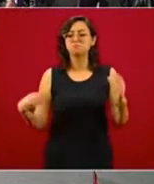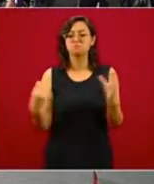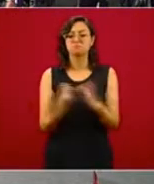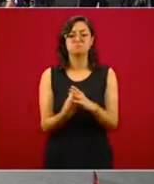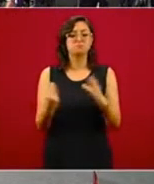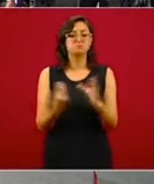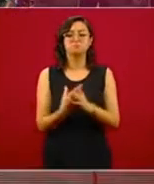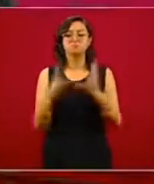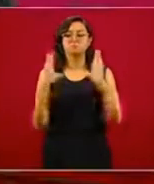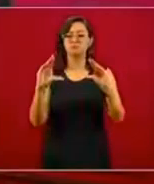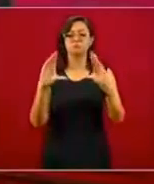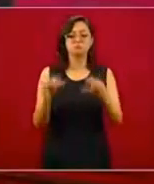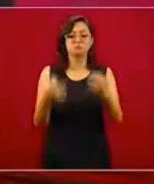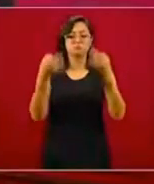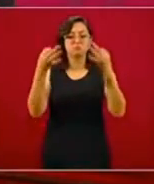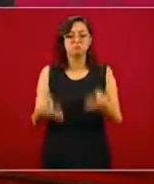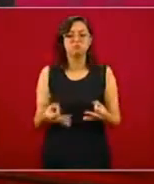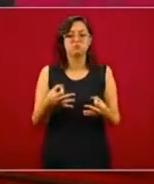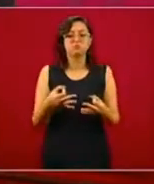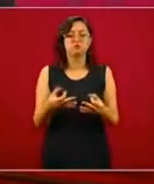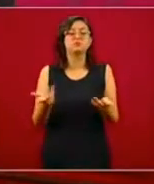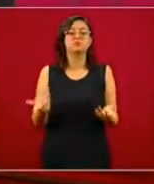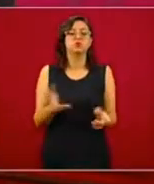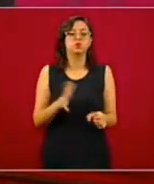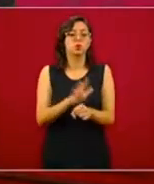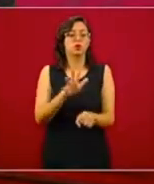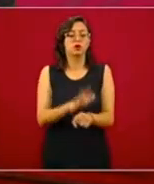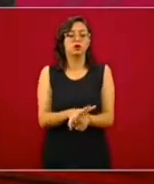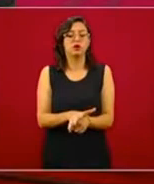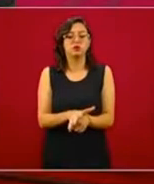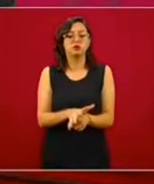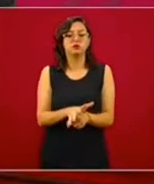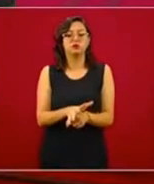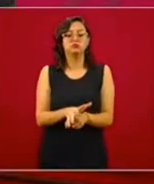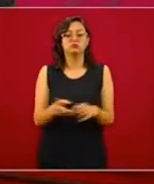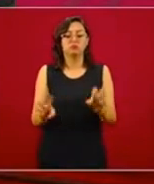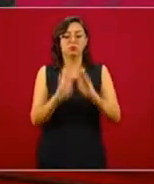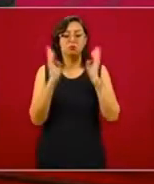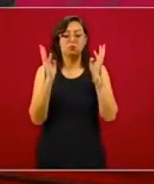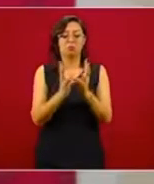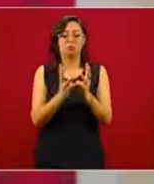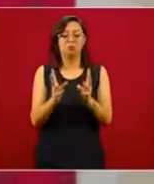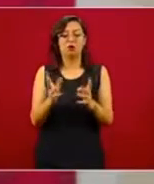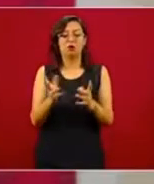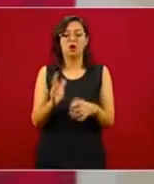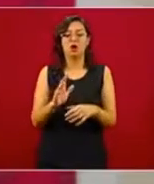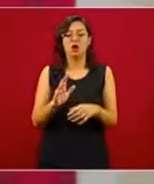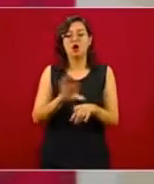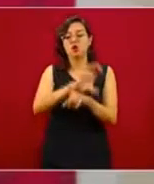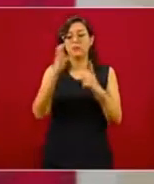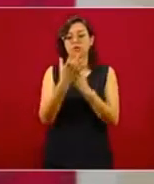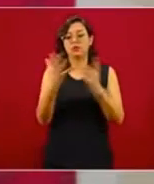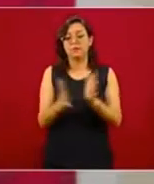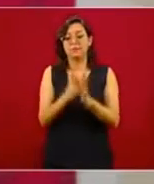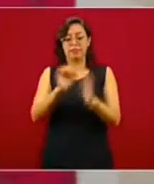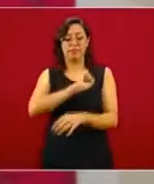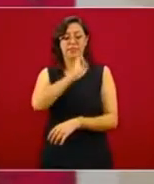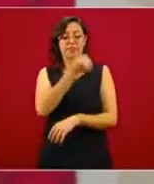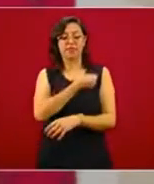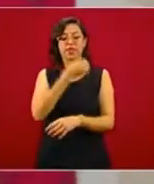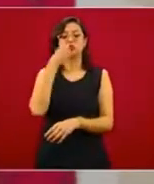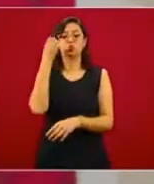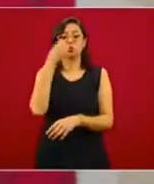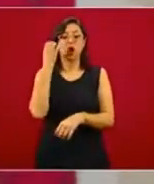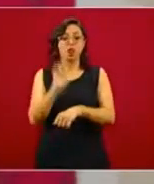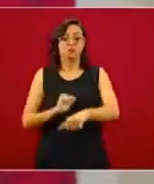Yeah, the training, the formal training I'm talking about is for the Participation Council of Health. And one of